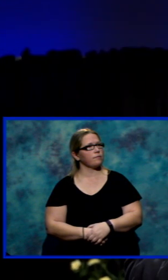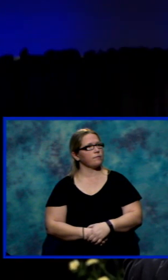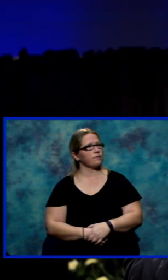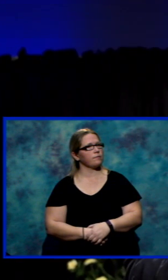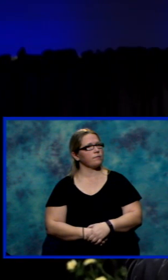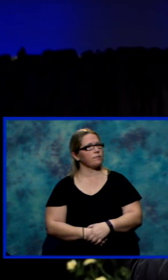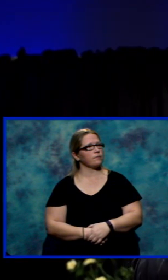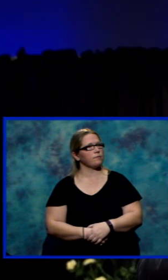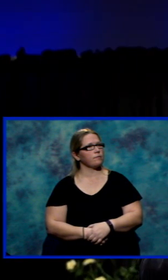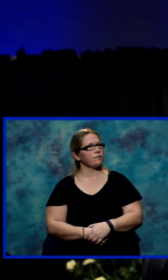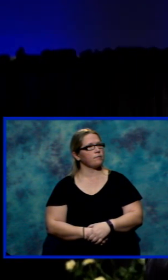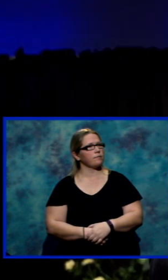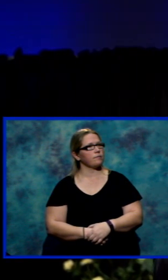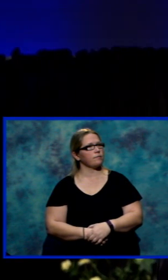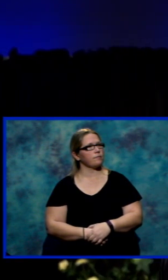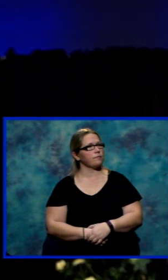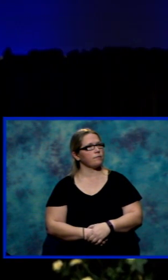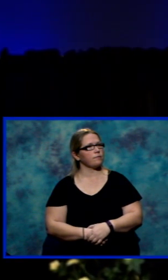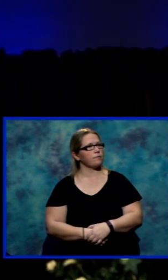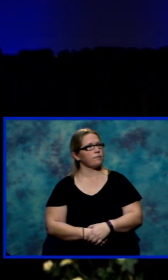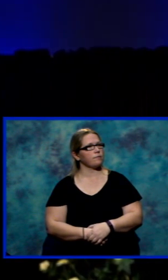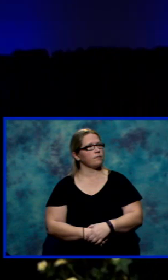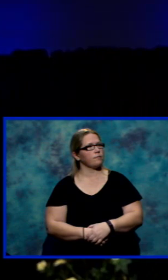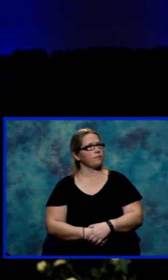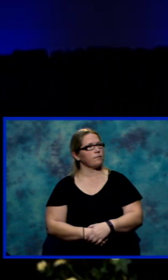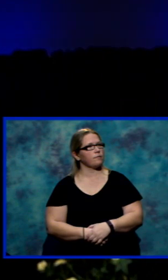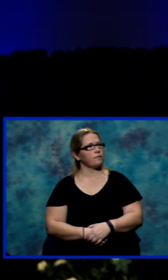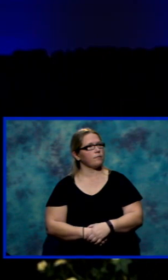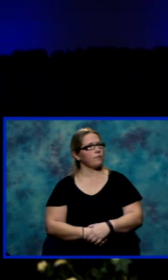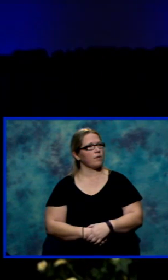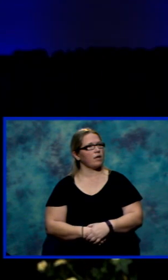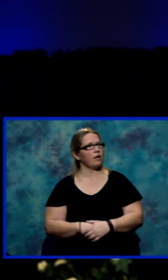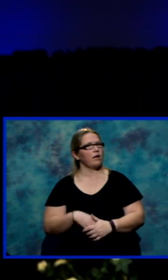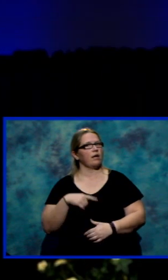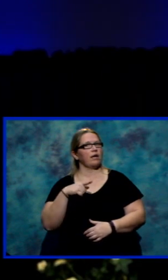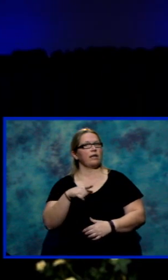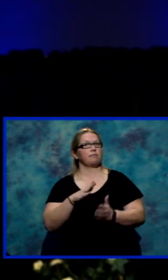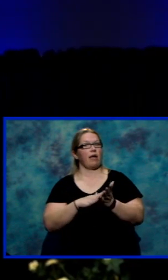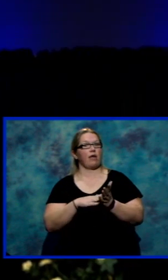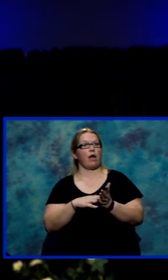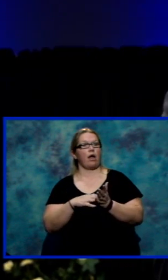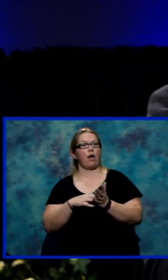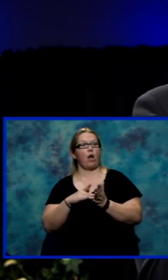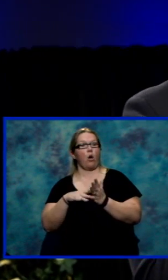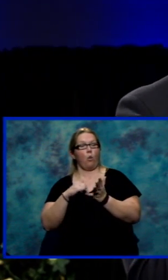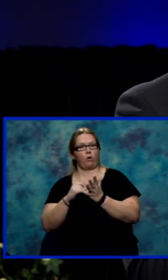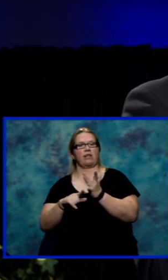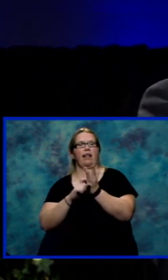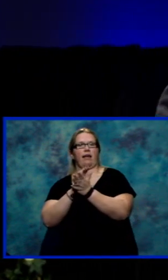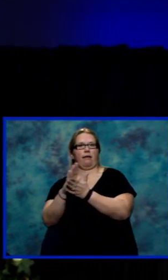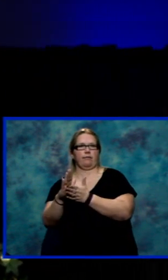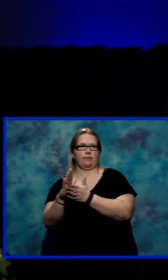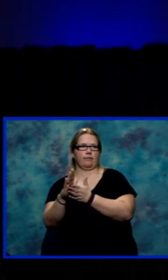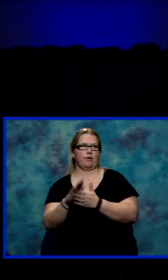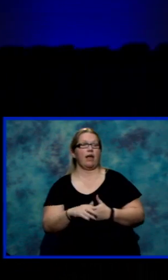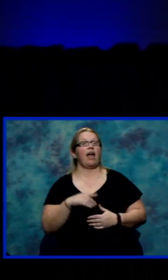one was his mother. Not the one who had significance. The disgusting one. And that's